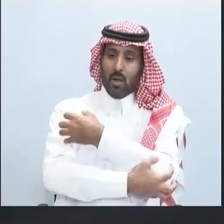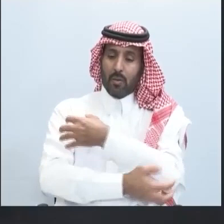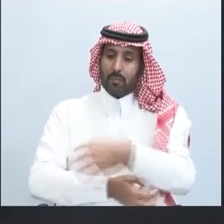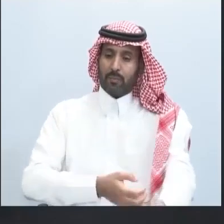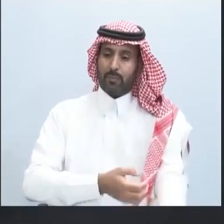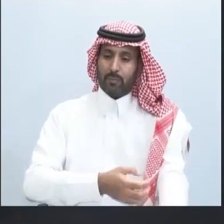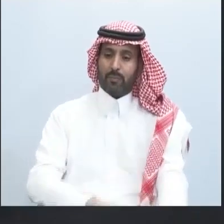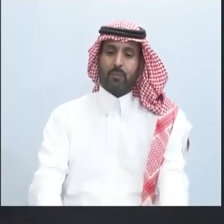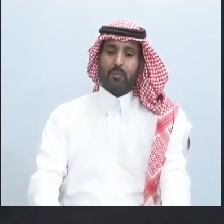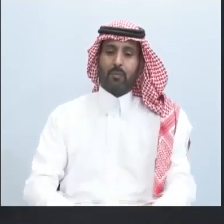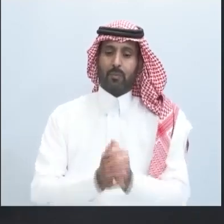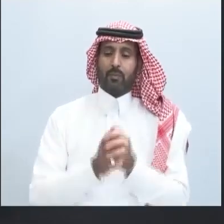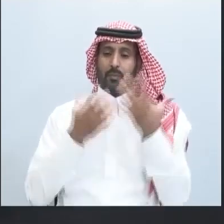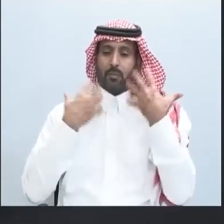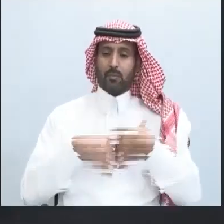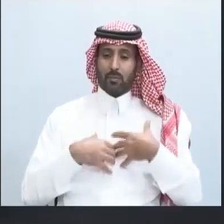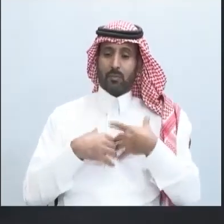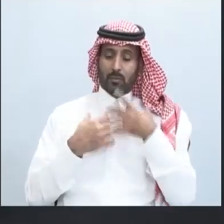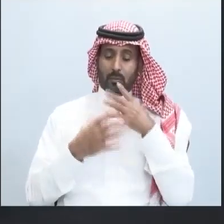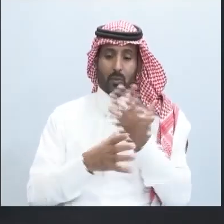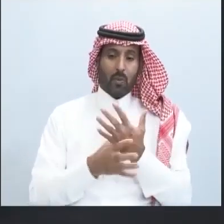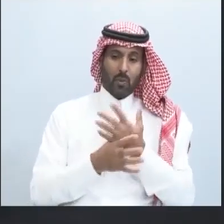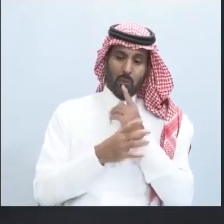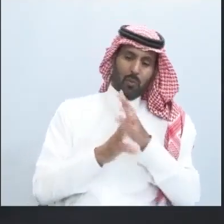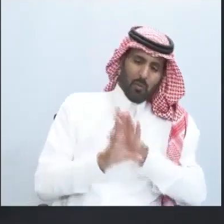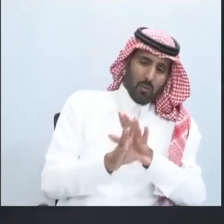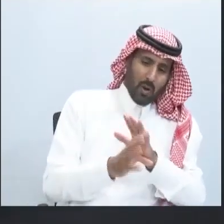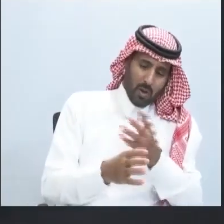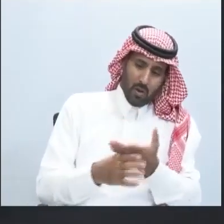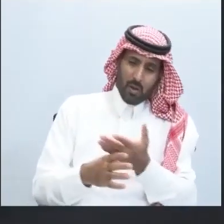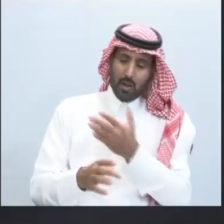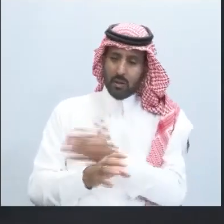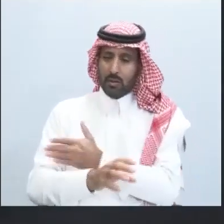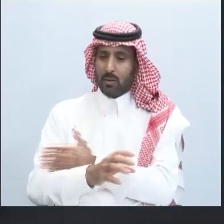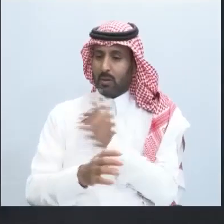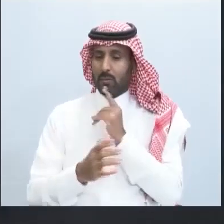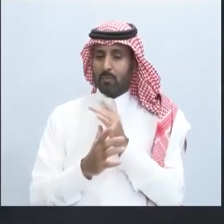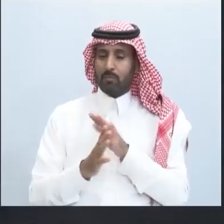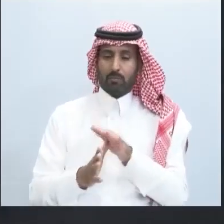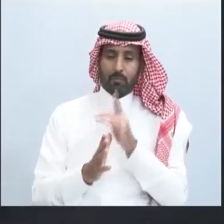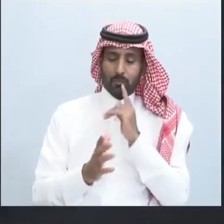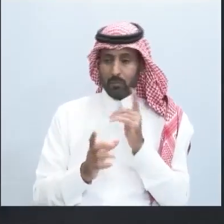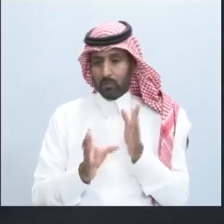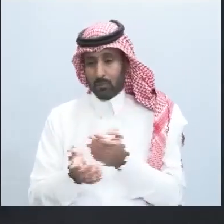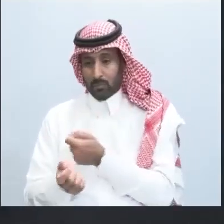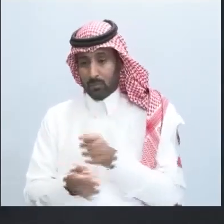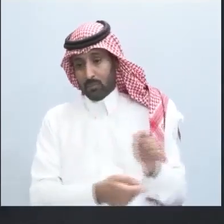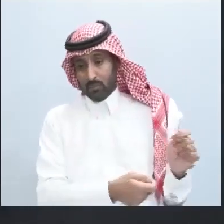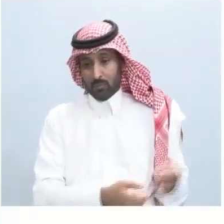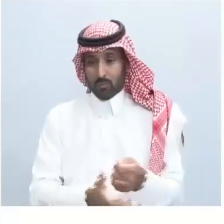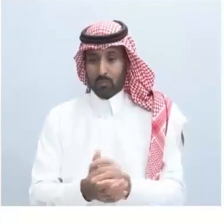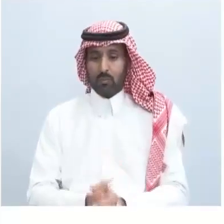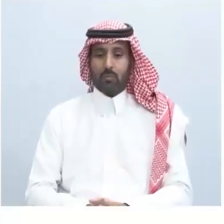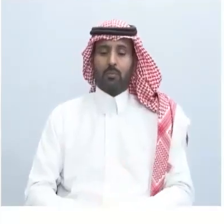arms and maybe the entire body. Why? To avoid getting hurt, because maybe they will be hitting each other all